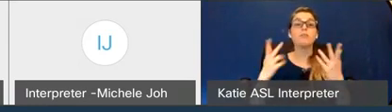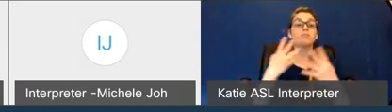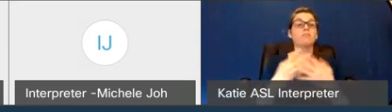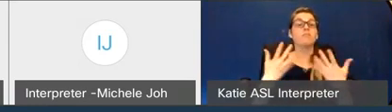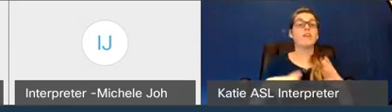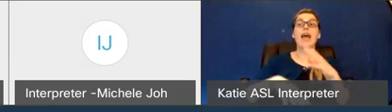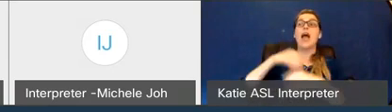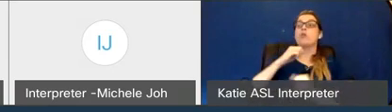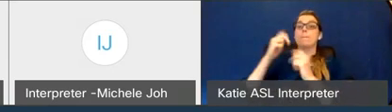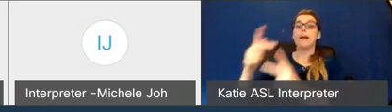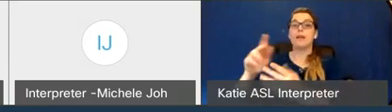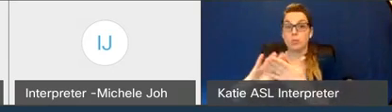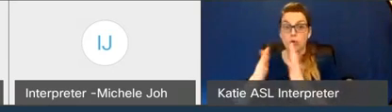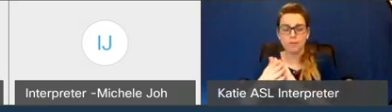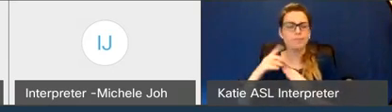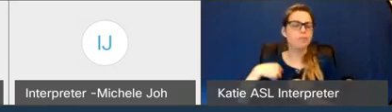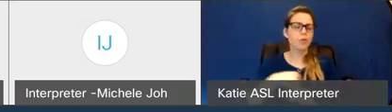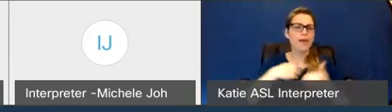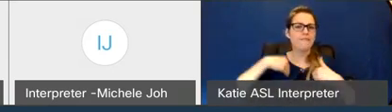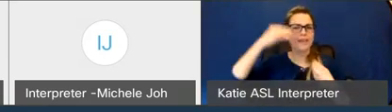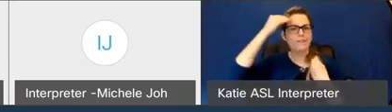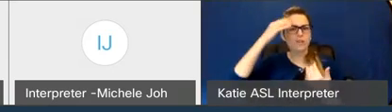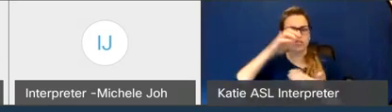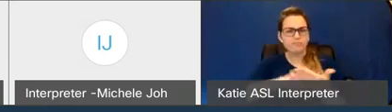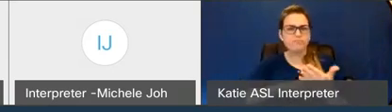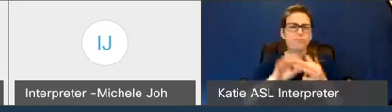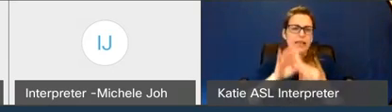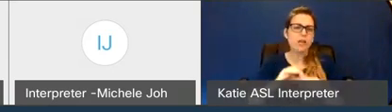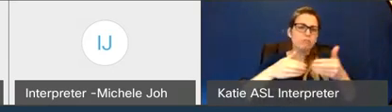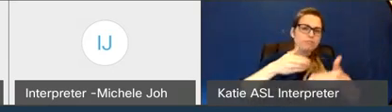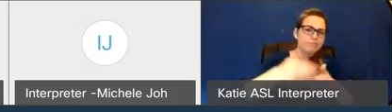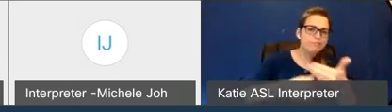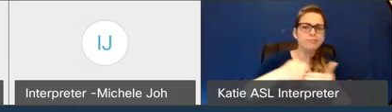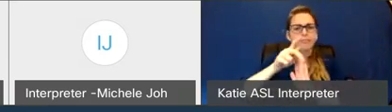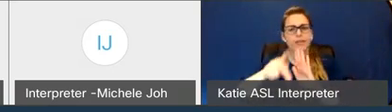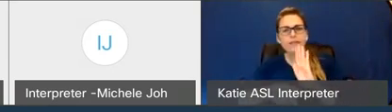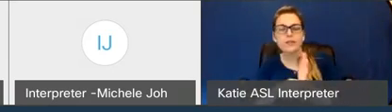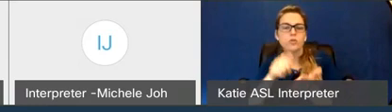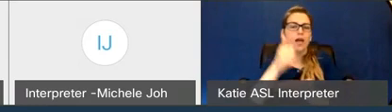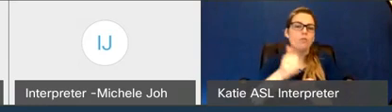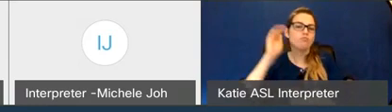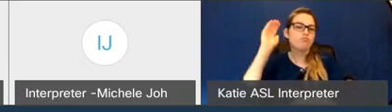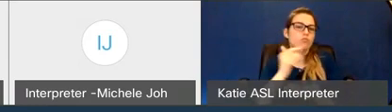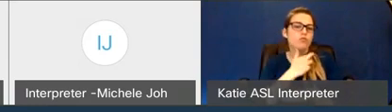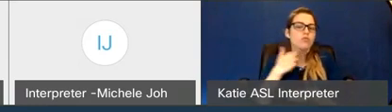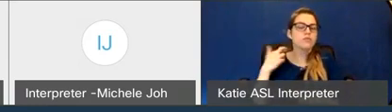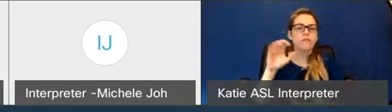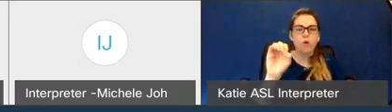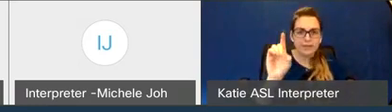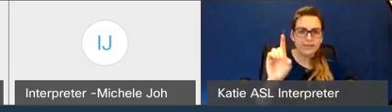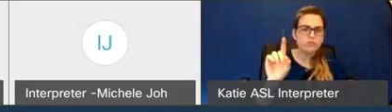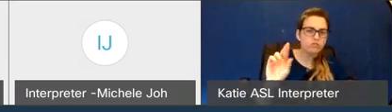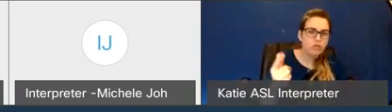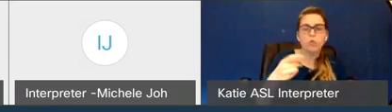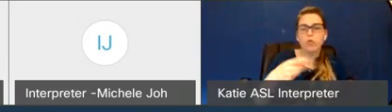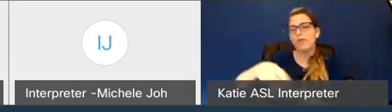It provides an overview of policies and evidence-based practices that reduce the risk of overdose and relapse. This document is provided today as